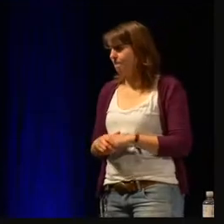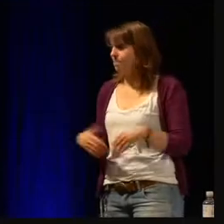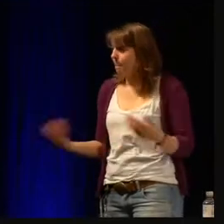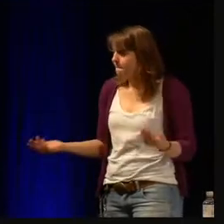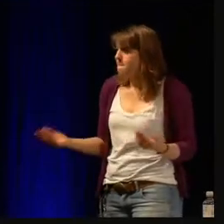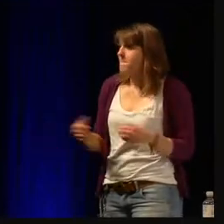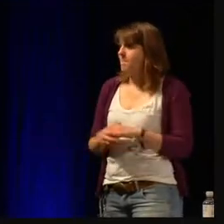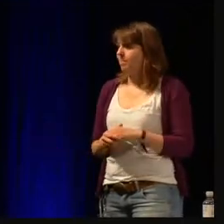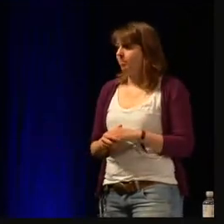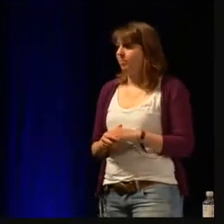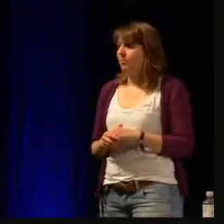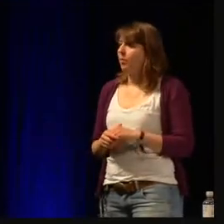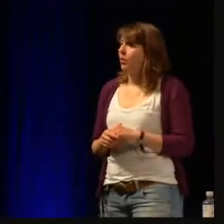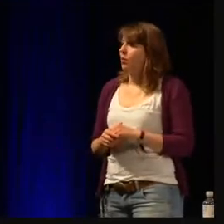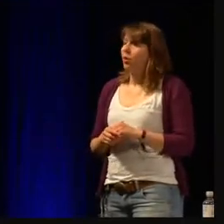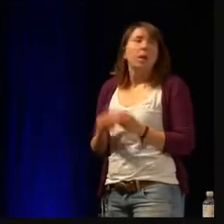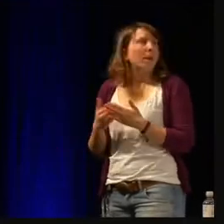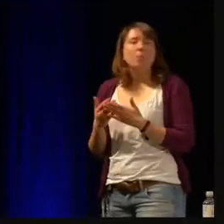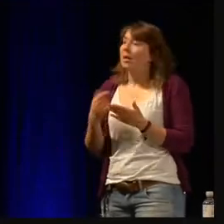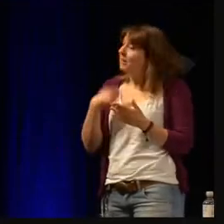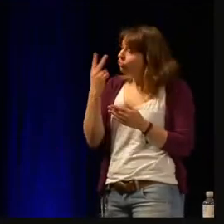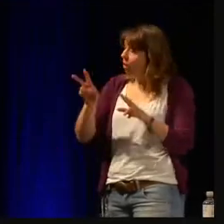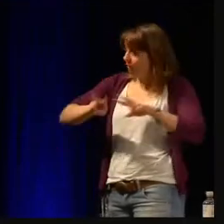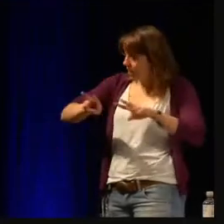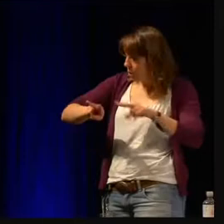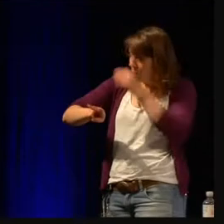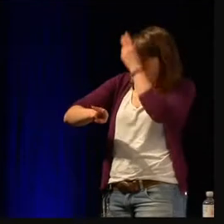So if I look at 10 videos, and in four of them,